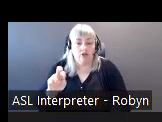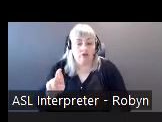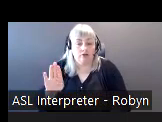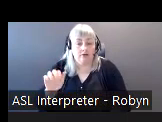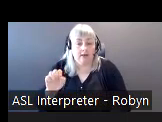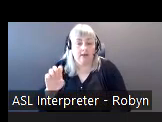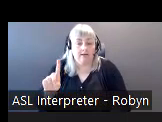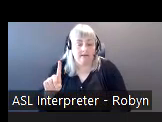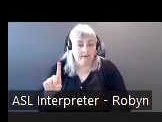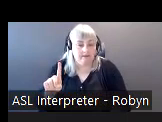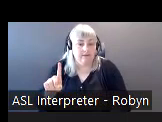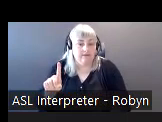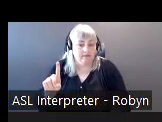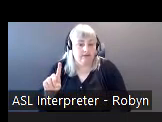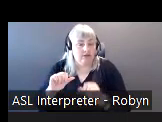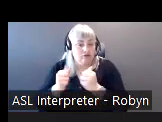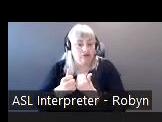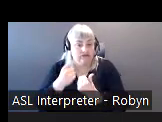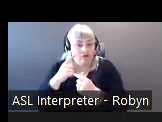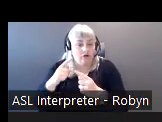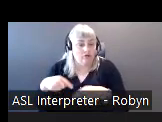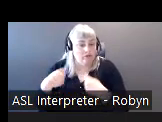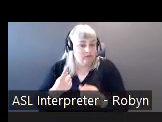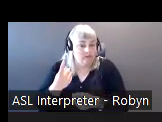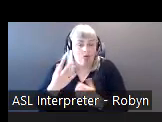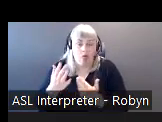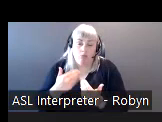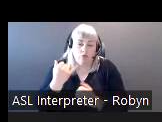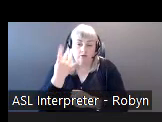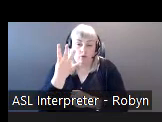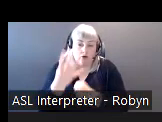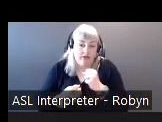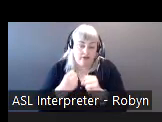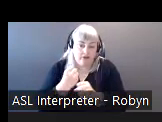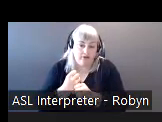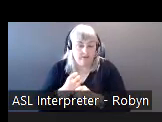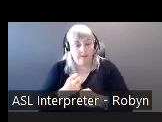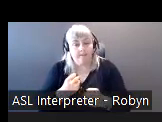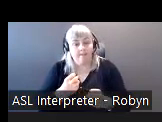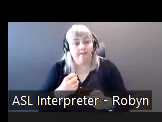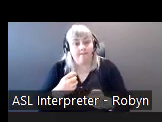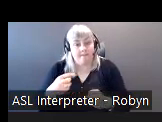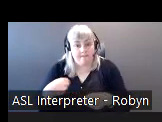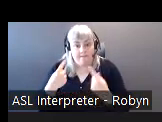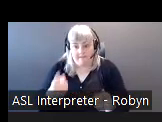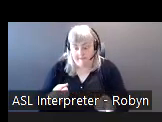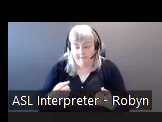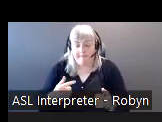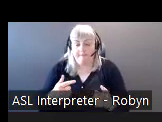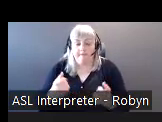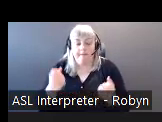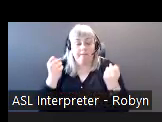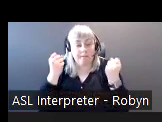4 years. And there were many, many times, as much as I know myself, as much as I